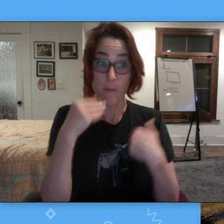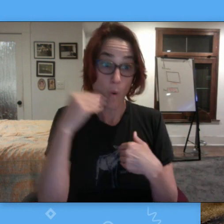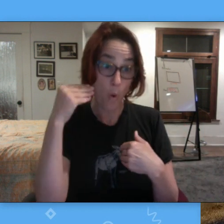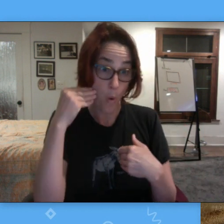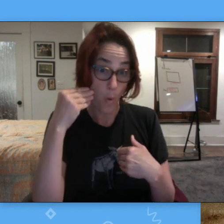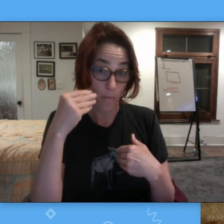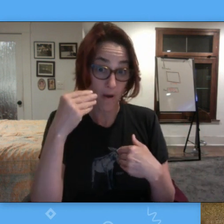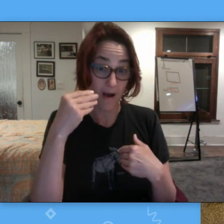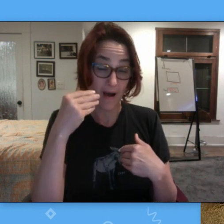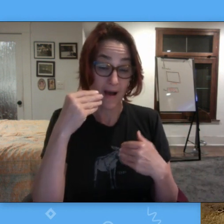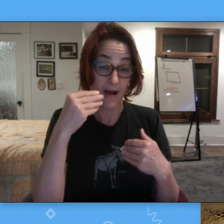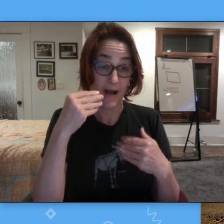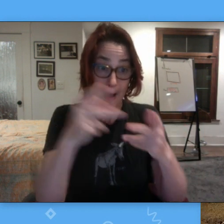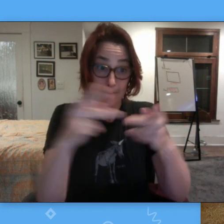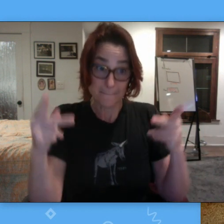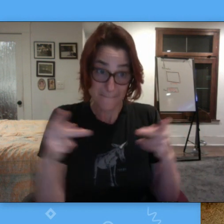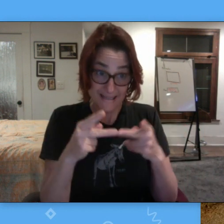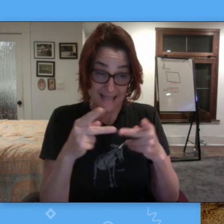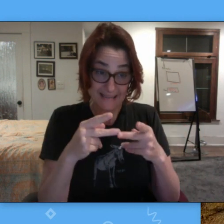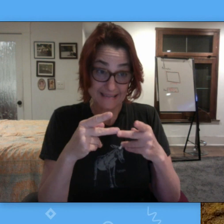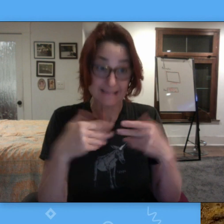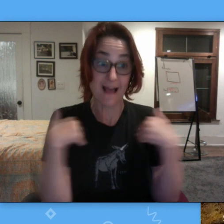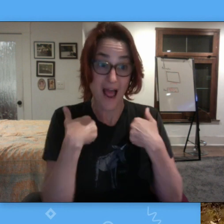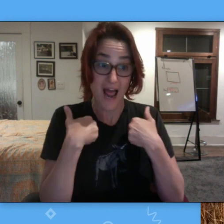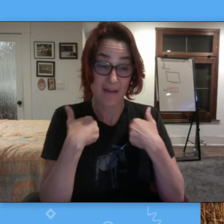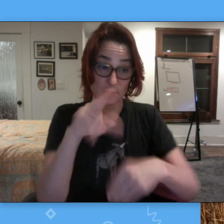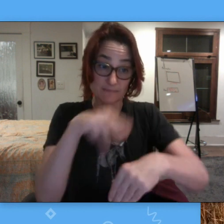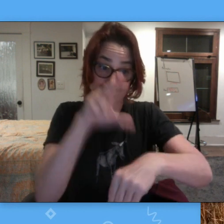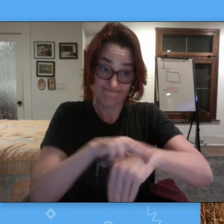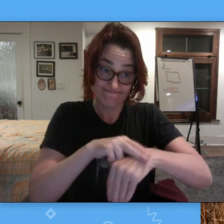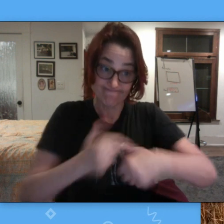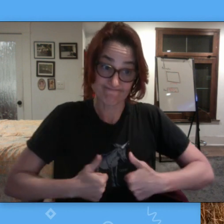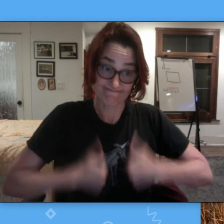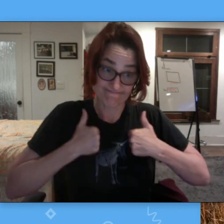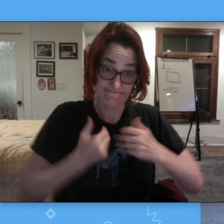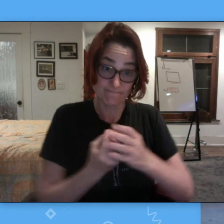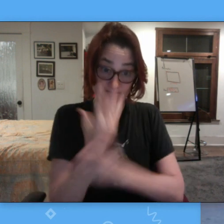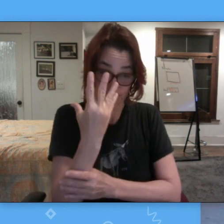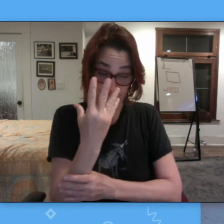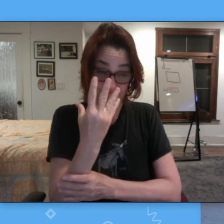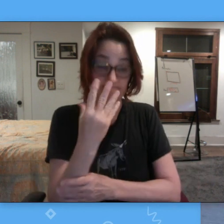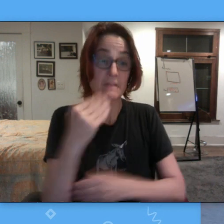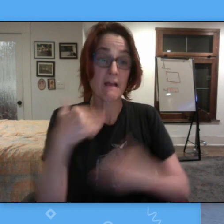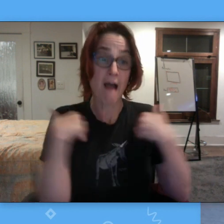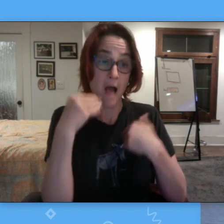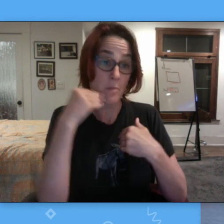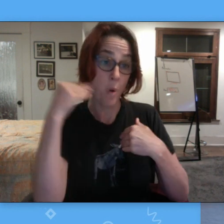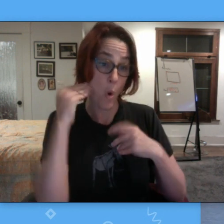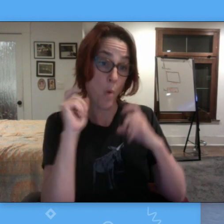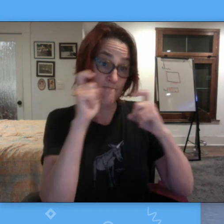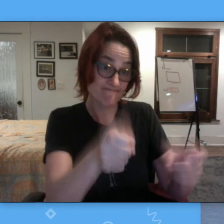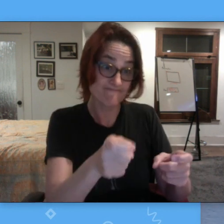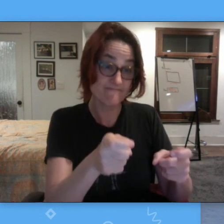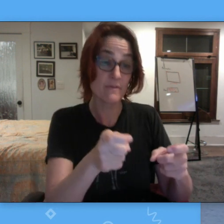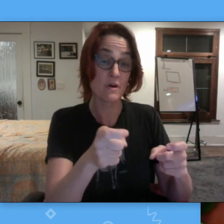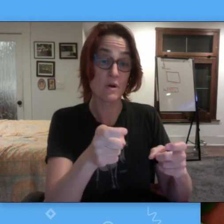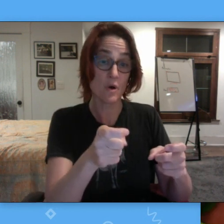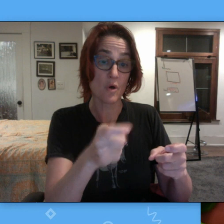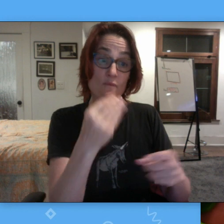animal naturally lives and grows. Habitats provide them with food, water, and shelter they need to